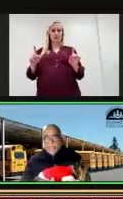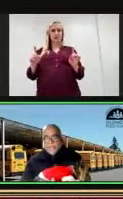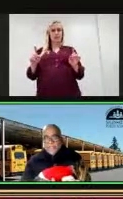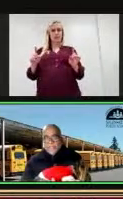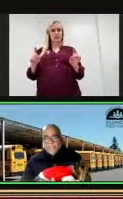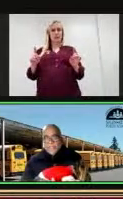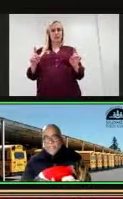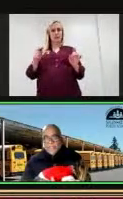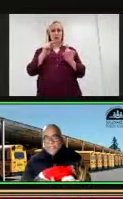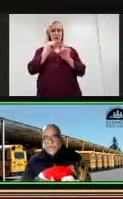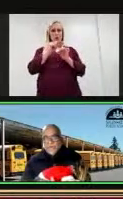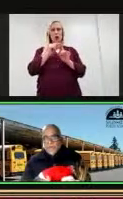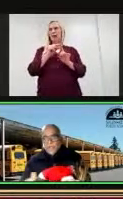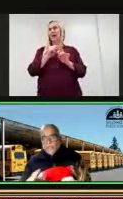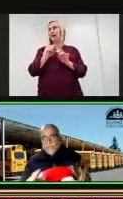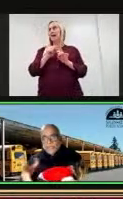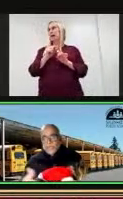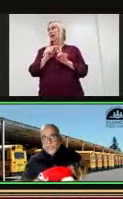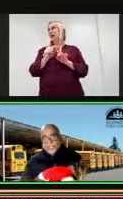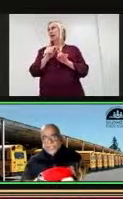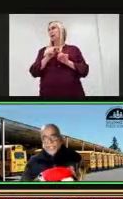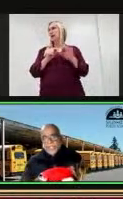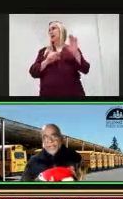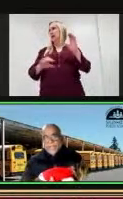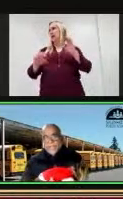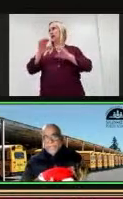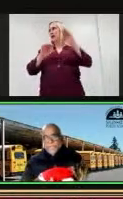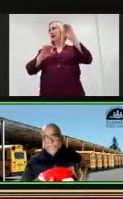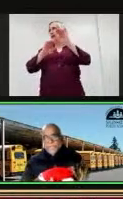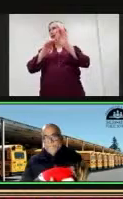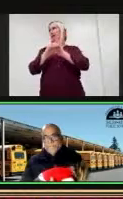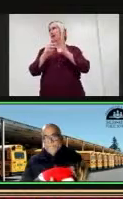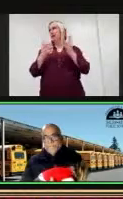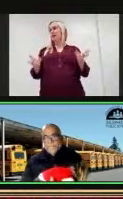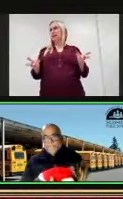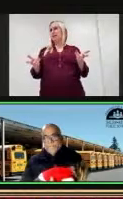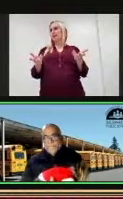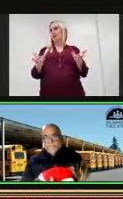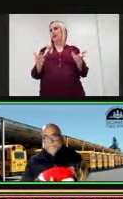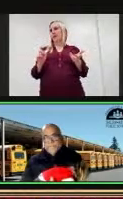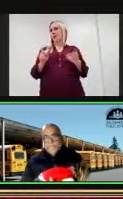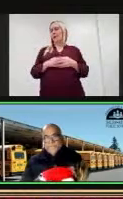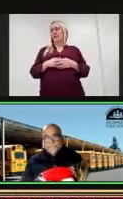the scaffolding model, or what's other model that they had?